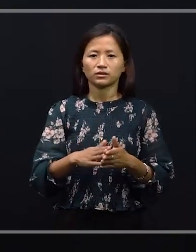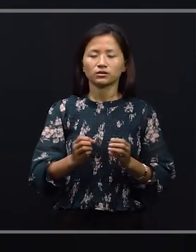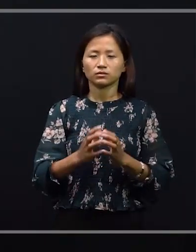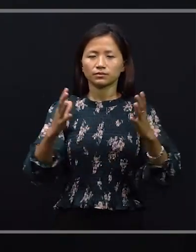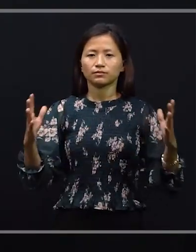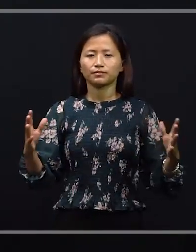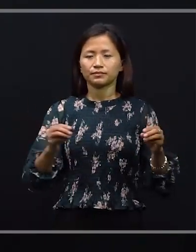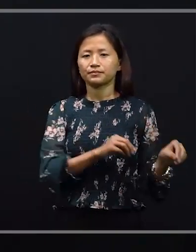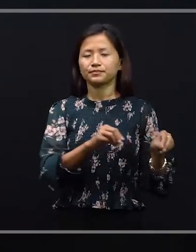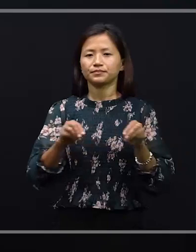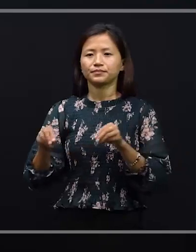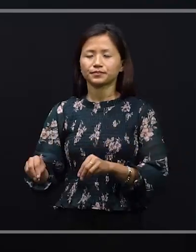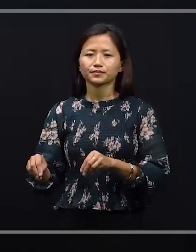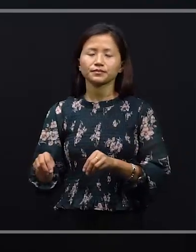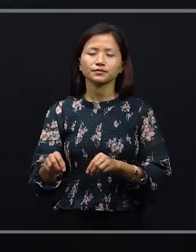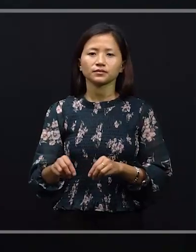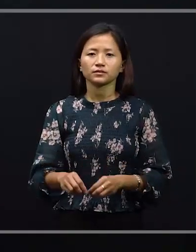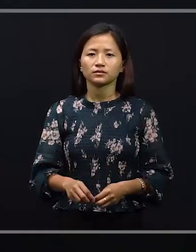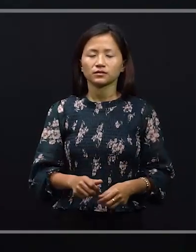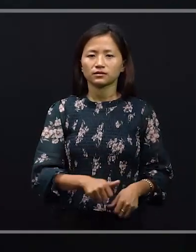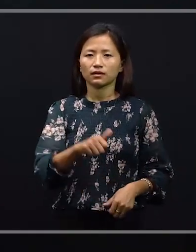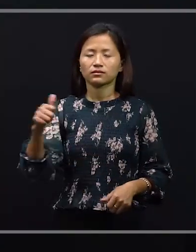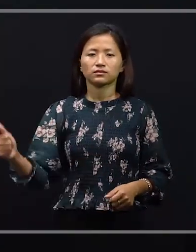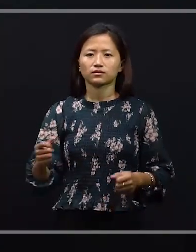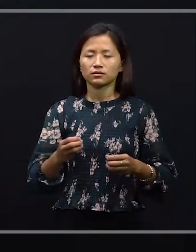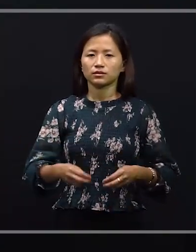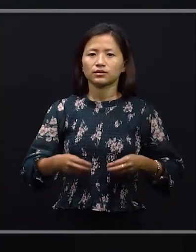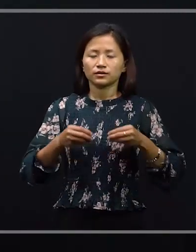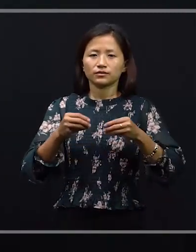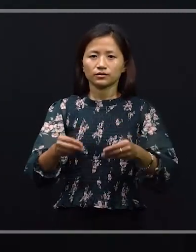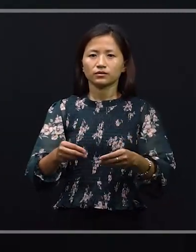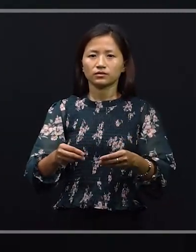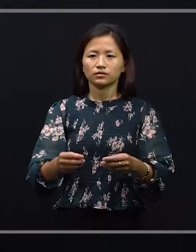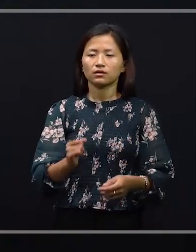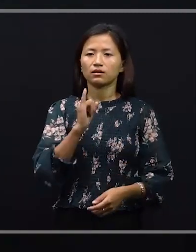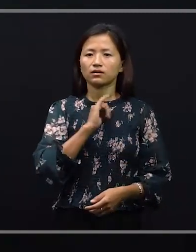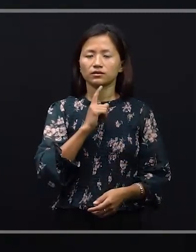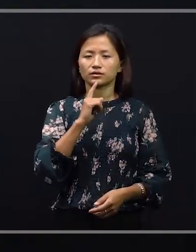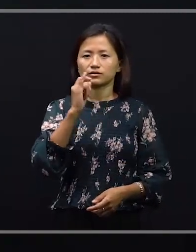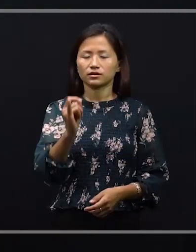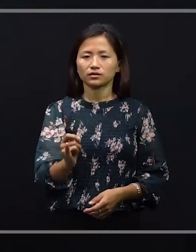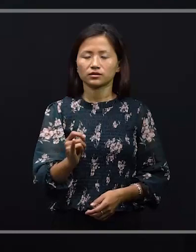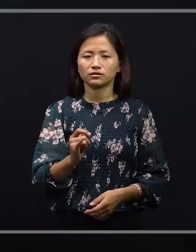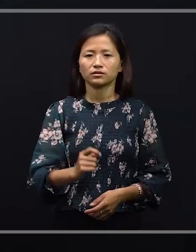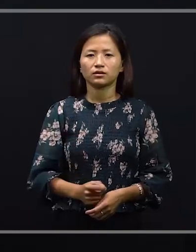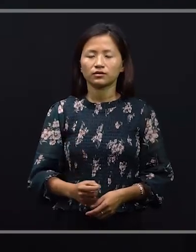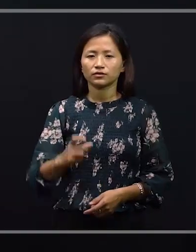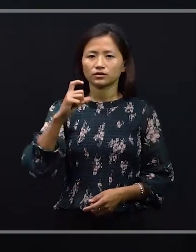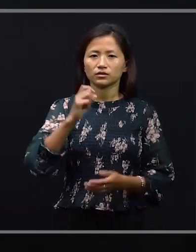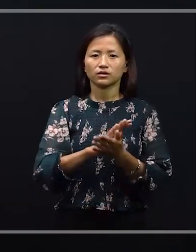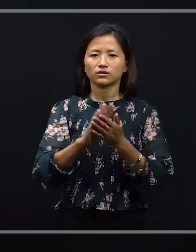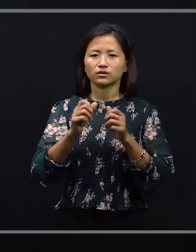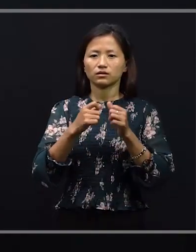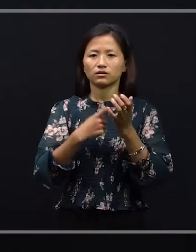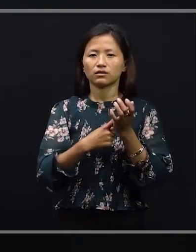Gandhiji. Then another contribution of Gandhiji is, we call it as the introduction of charkha, okay.